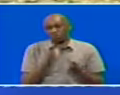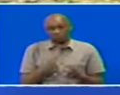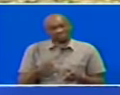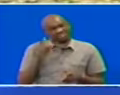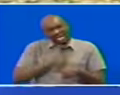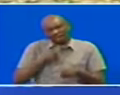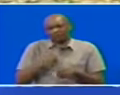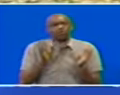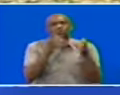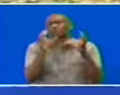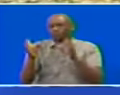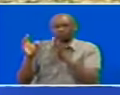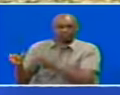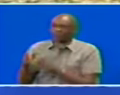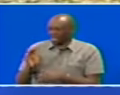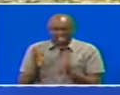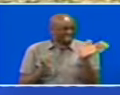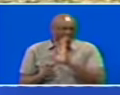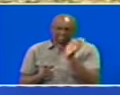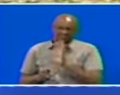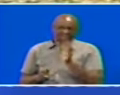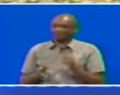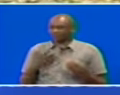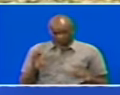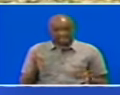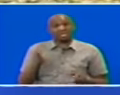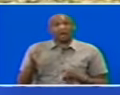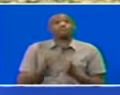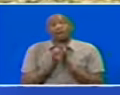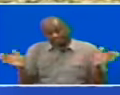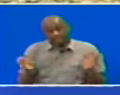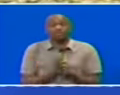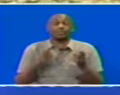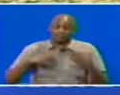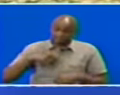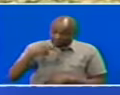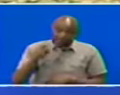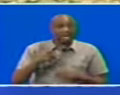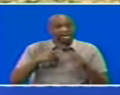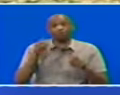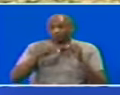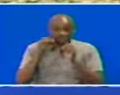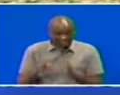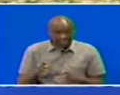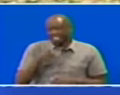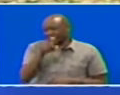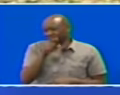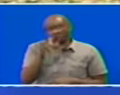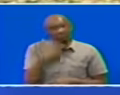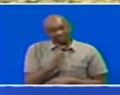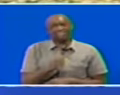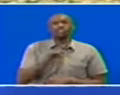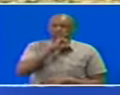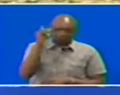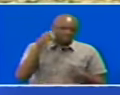wake umepita, systems where the public and the population is not allowed to vote, I think those are old systems. Jubilee is a